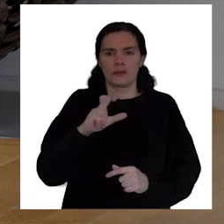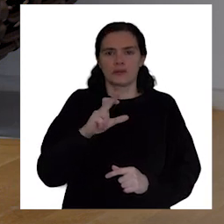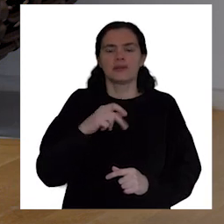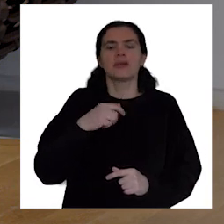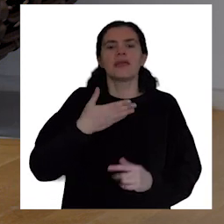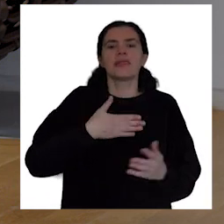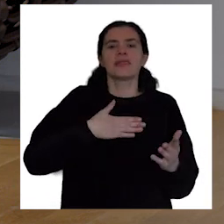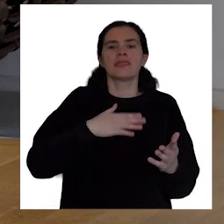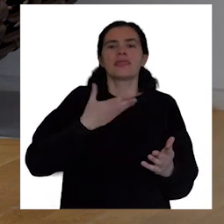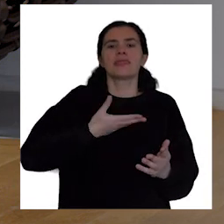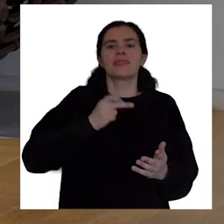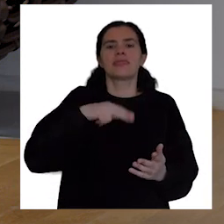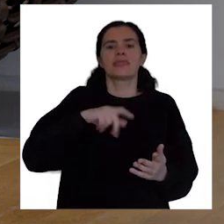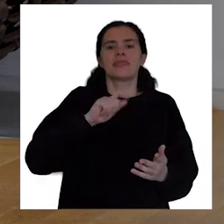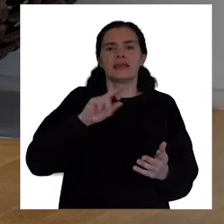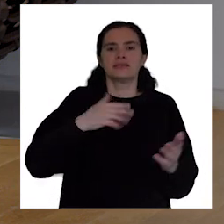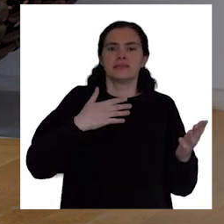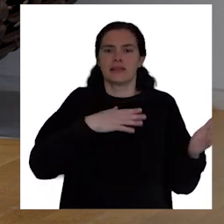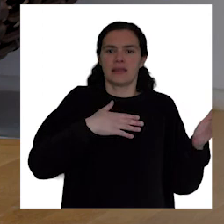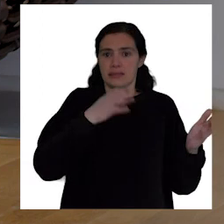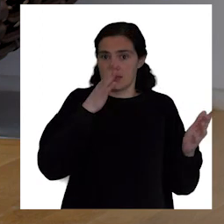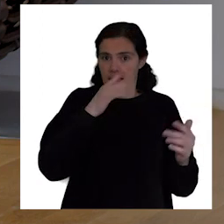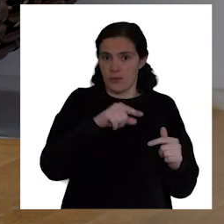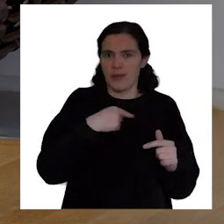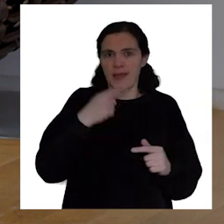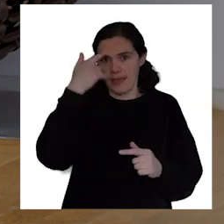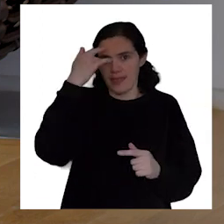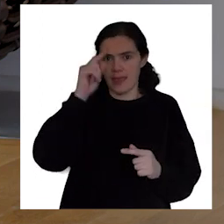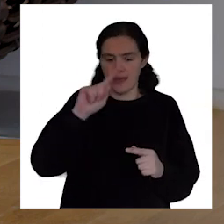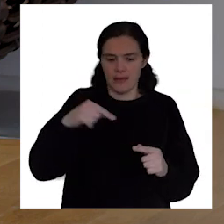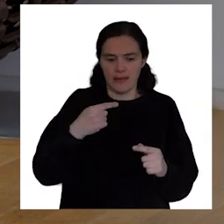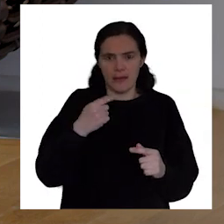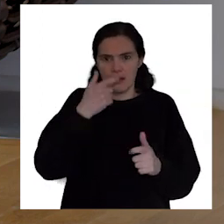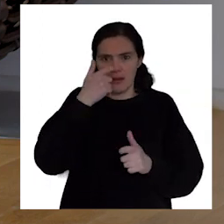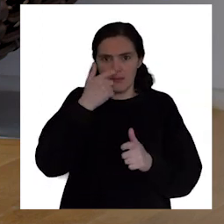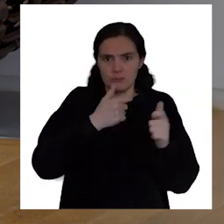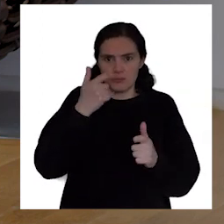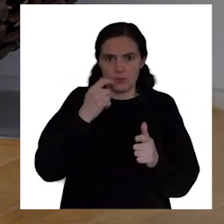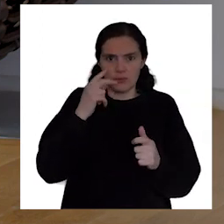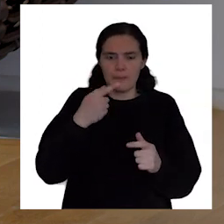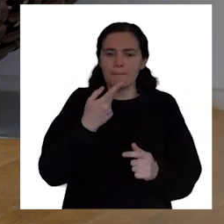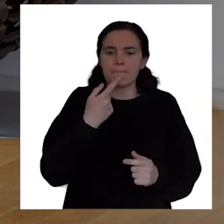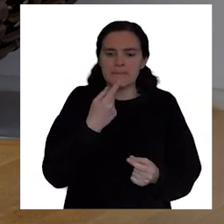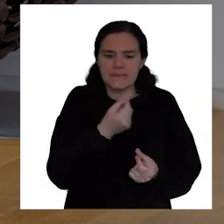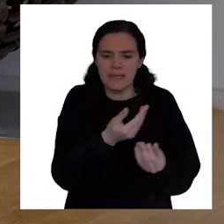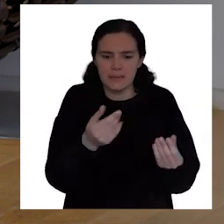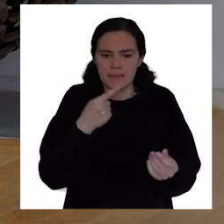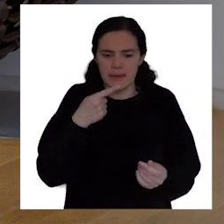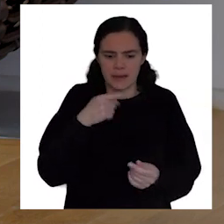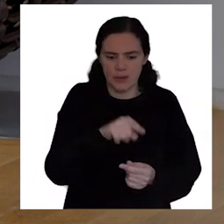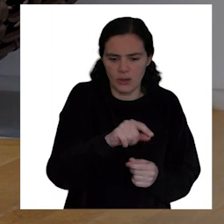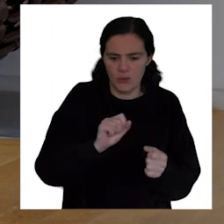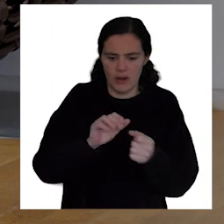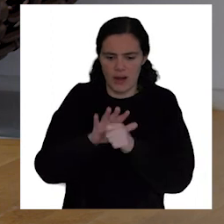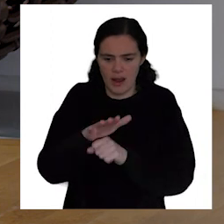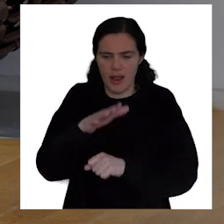Dancer that is also about this idea of finding in water, in